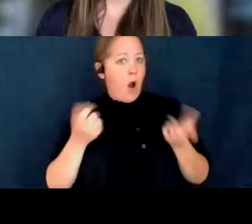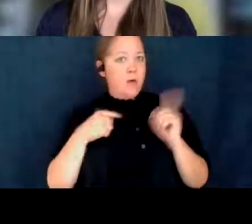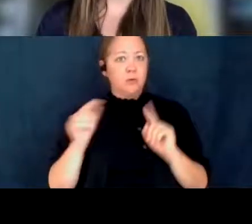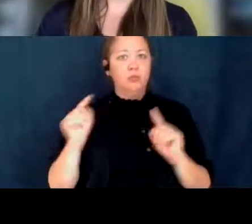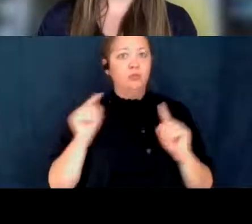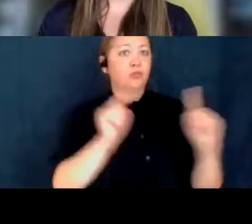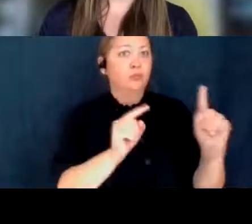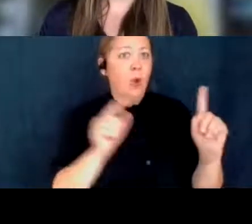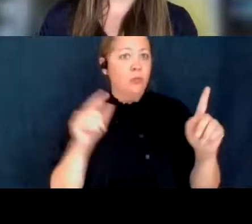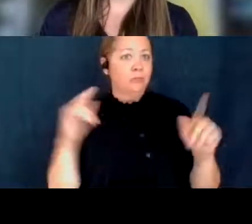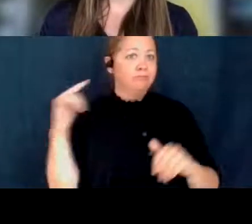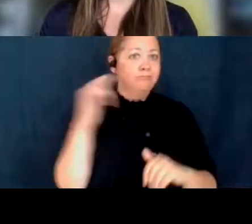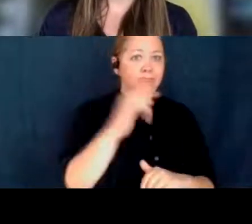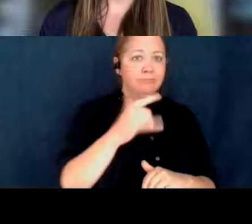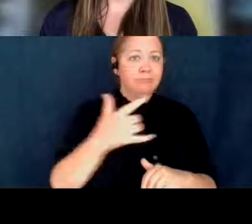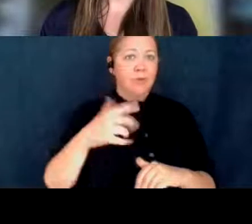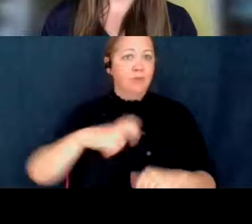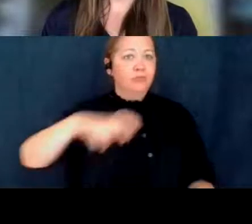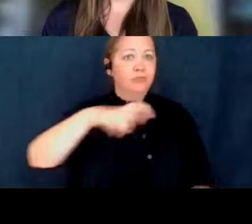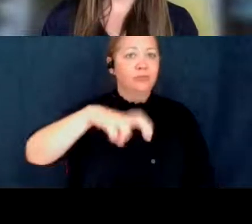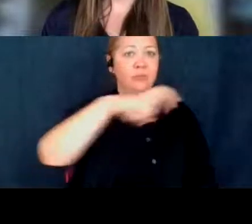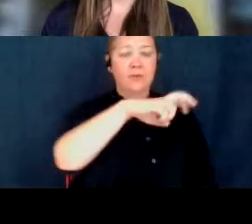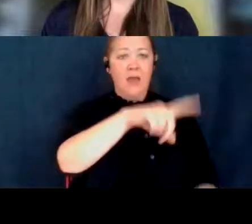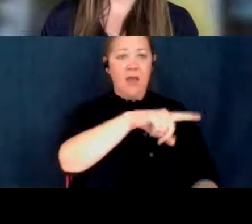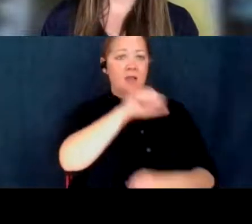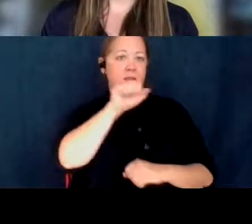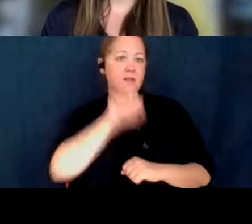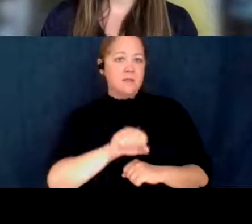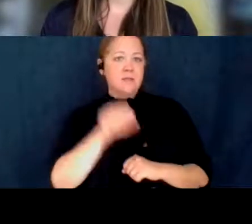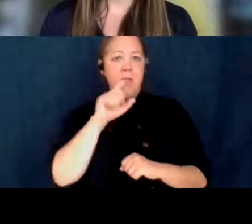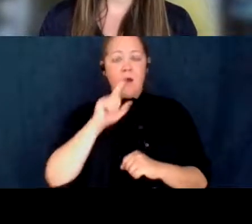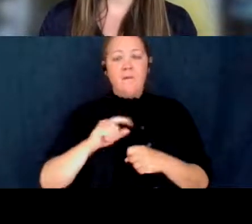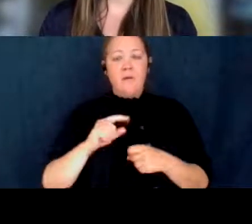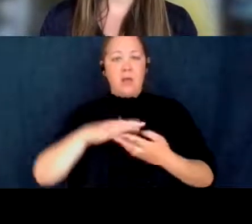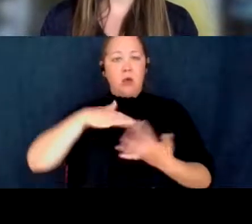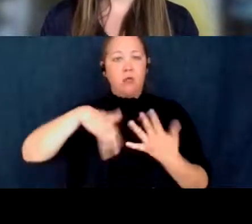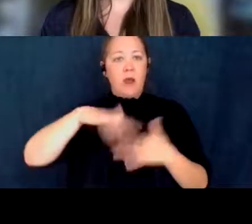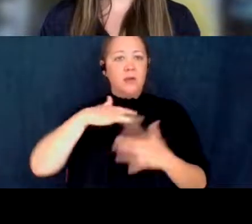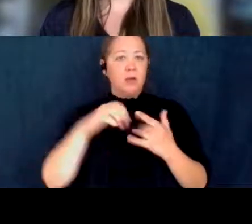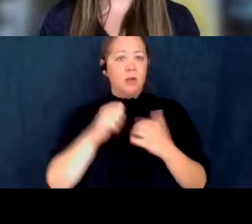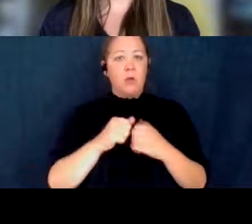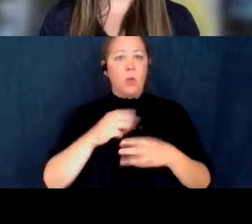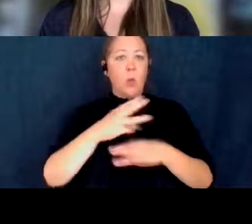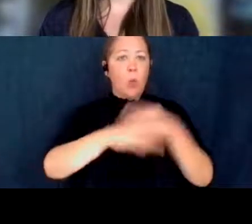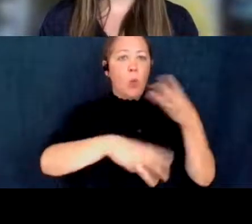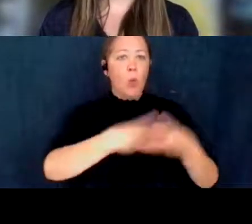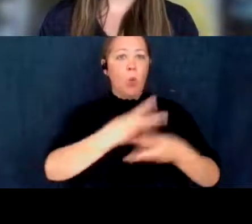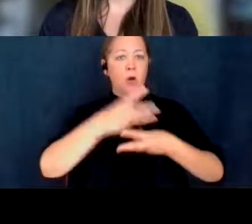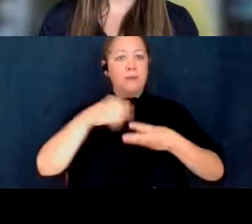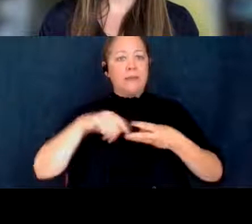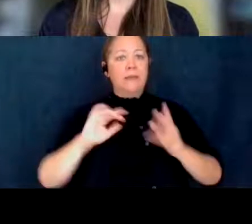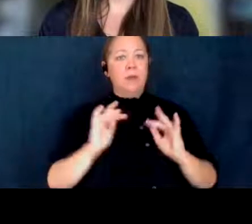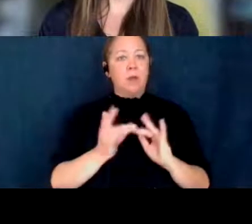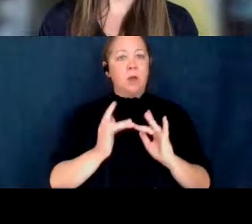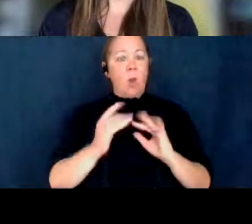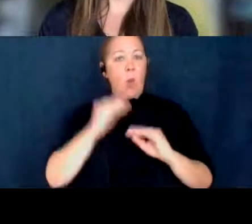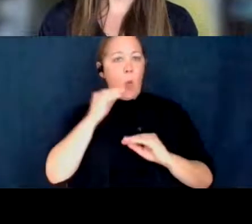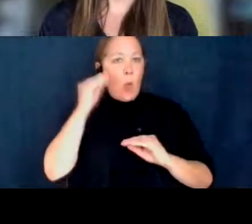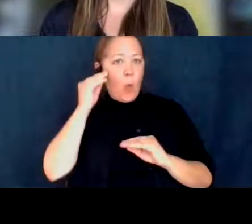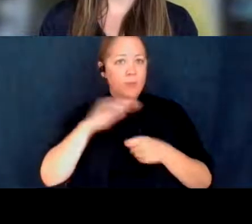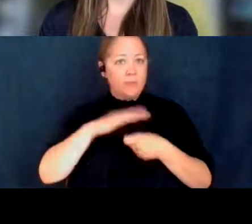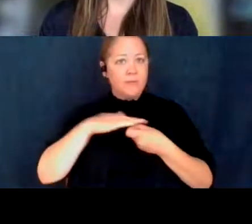interacting with the world in the Global U Adventure program in a virtual space, didn't have to leave their home, but now they want more.